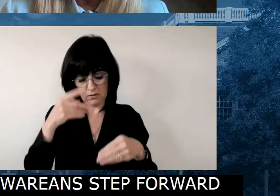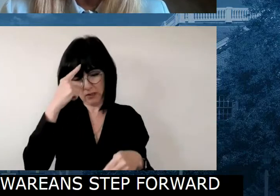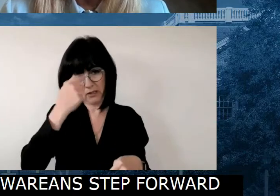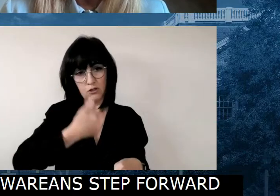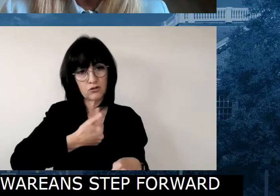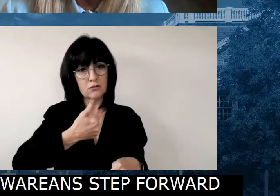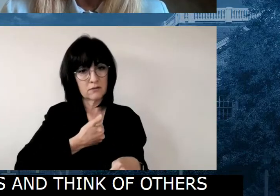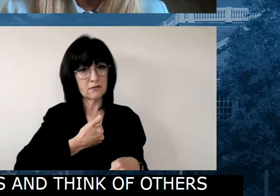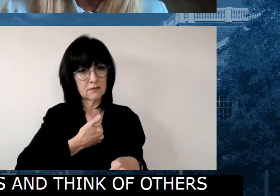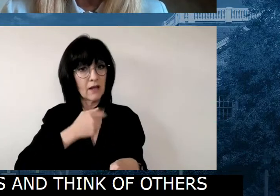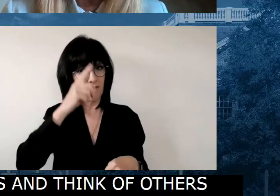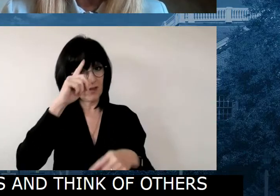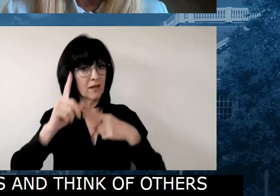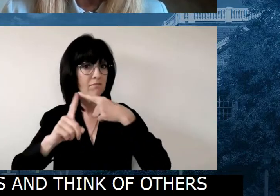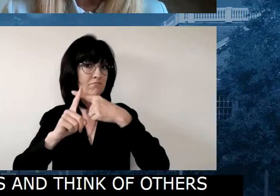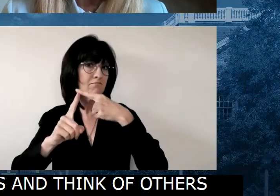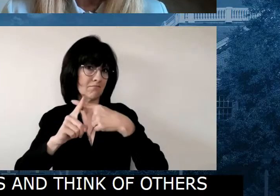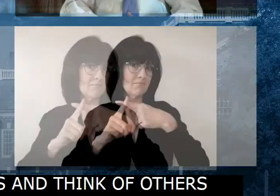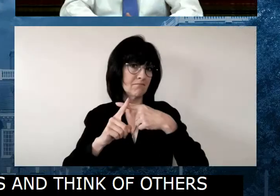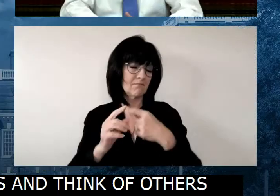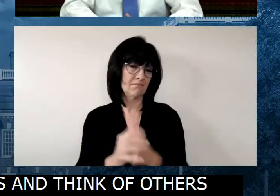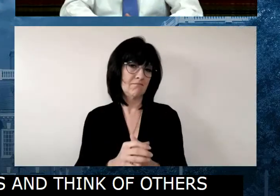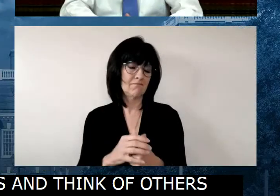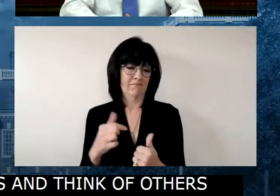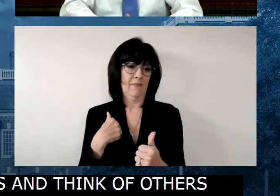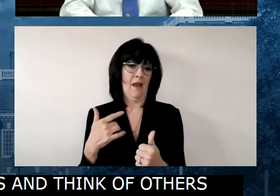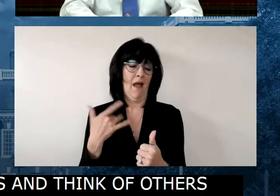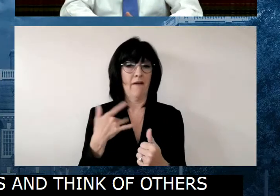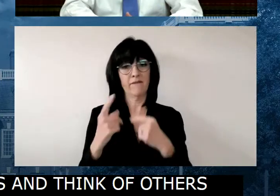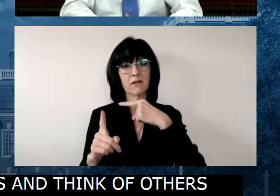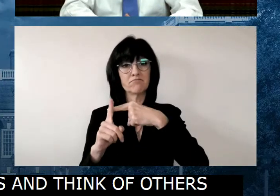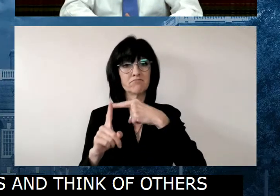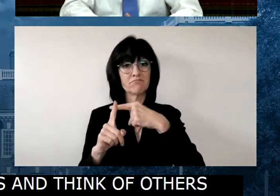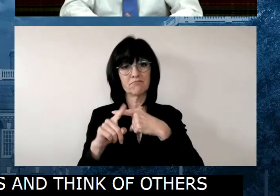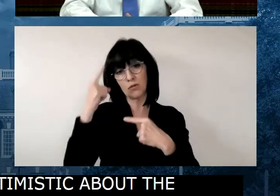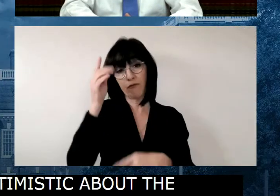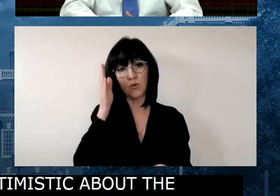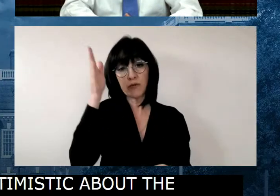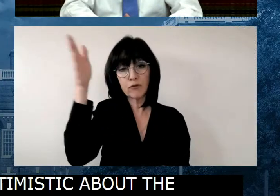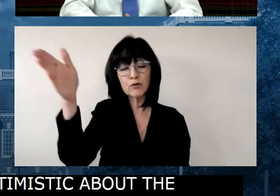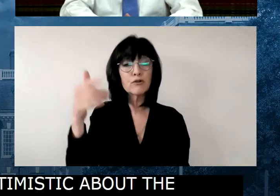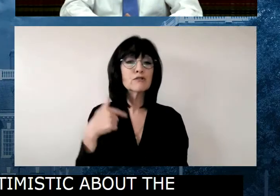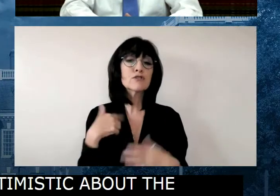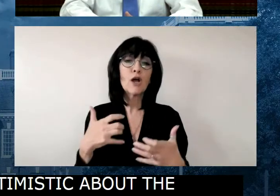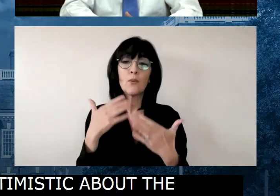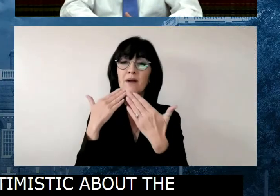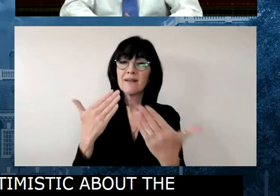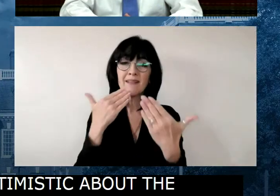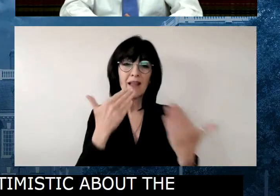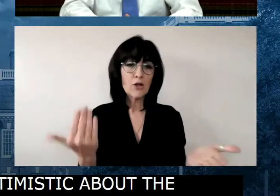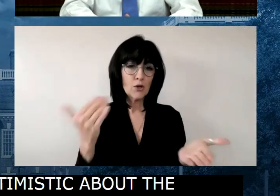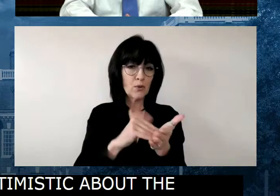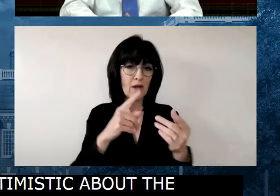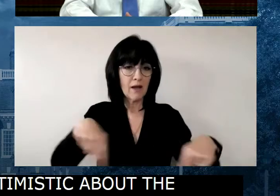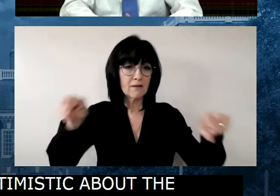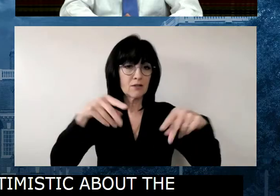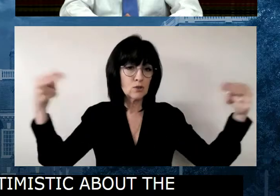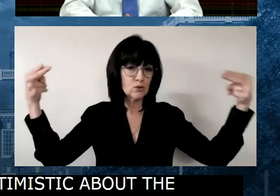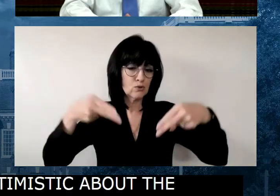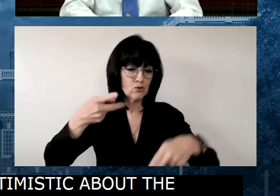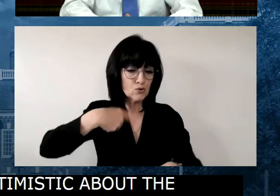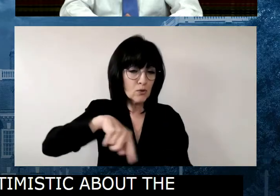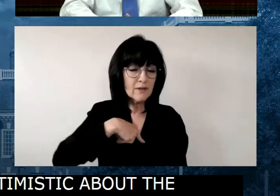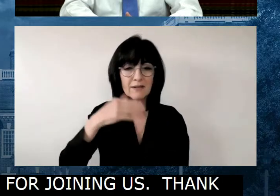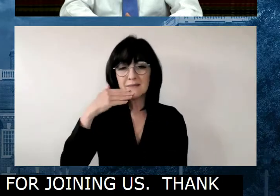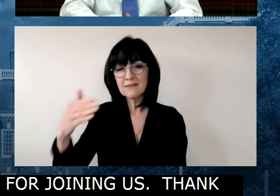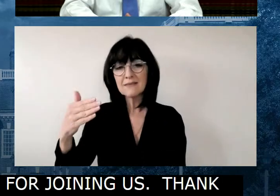future. So thank you to the media for joining us. Thank you again to Dr. Rattay and AJ